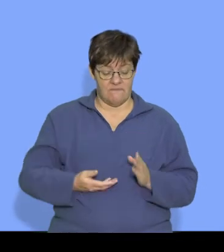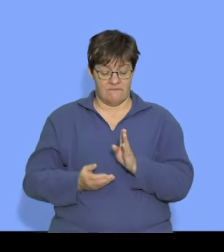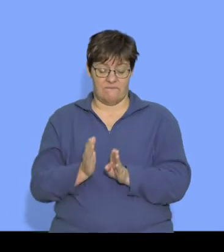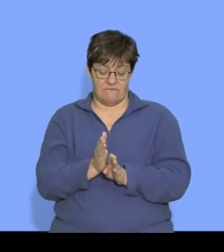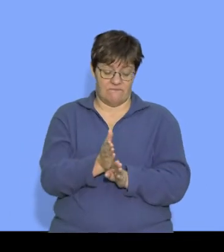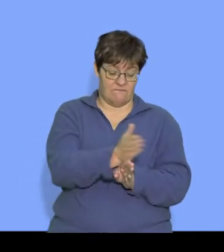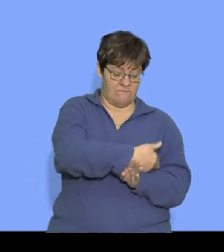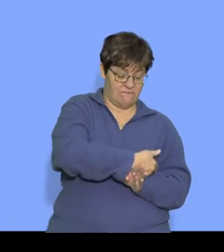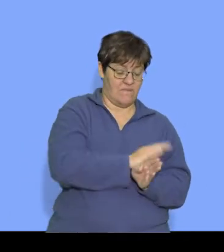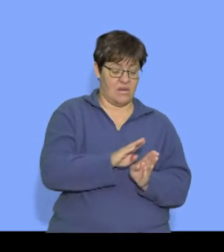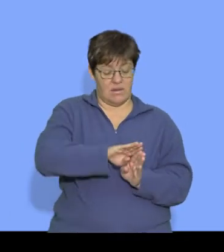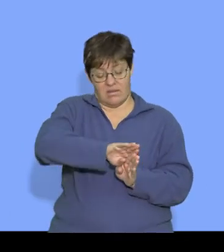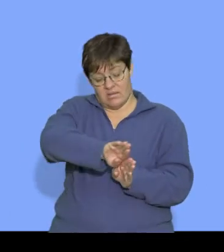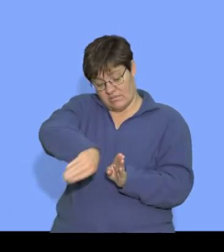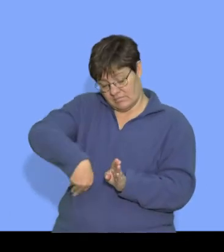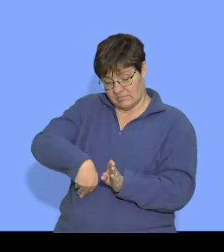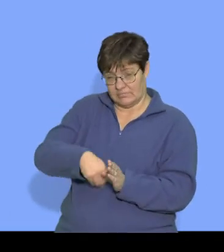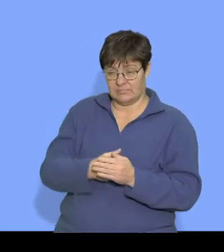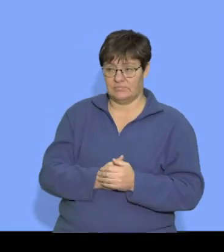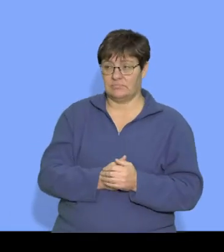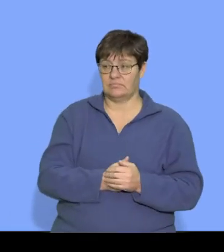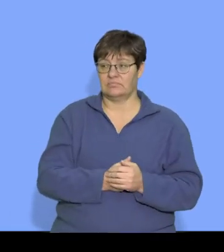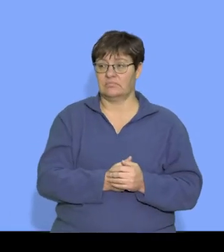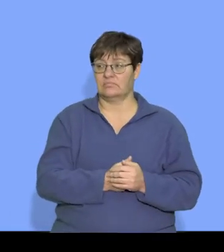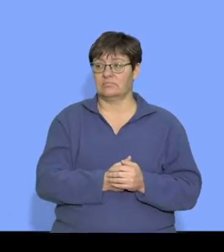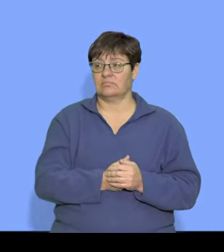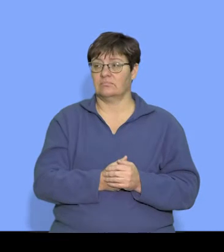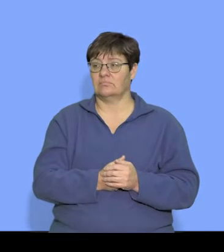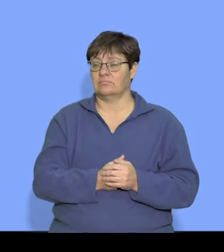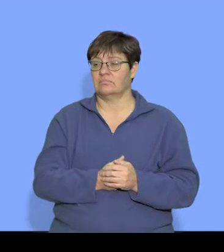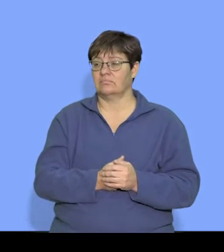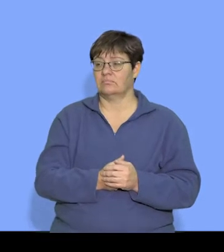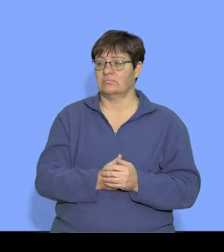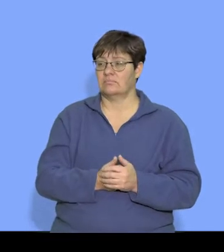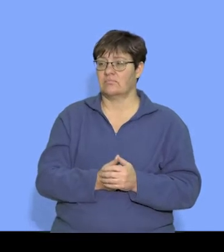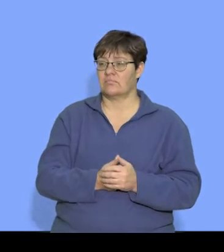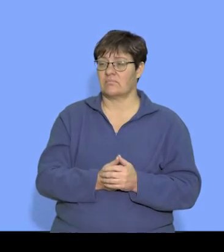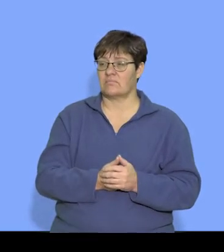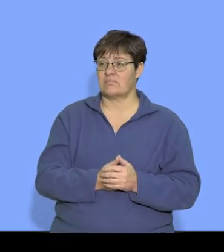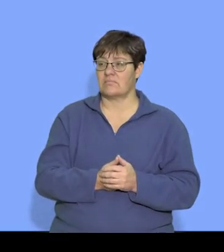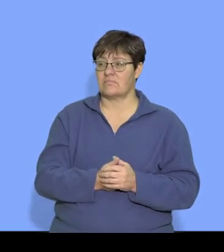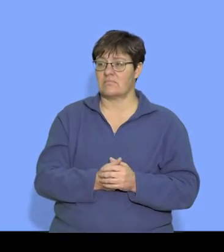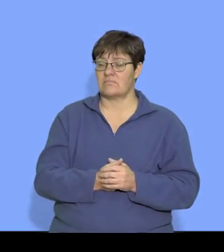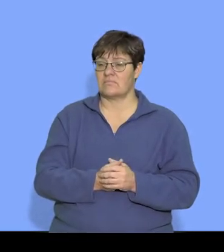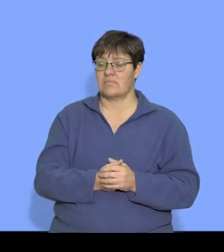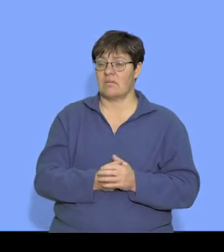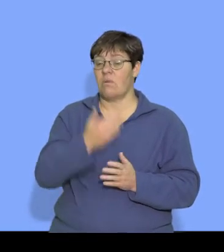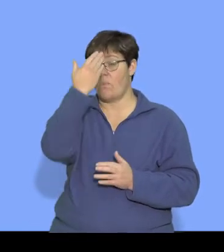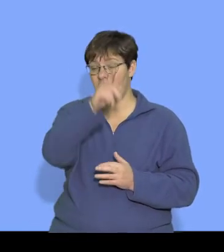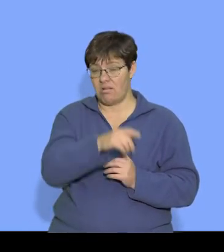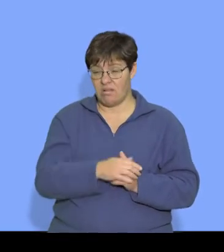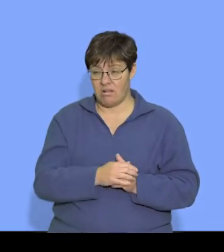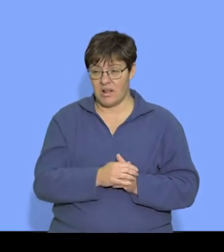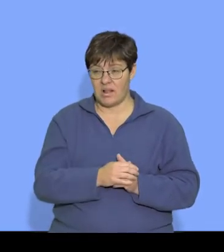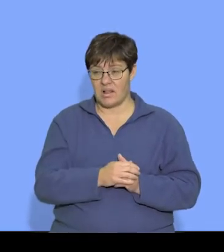back, and this again on the upper jaw from the middle to the opposite end going back. So here we notice